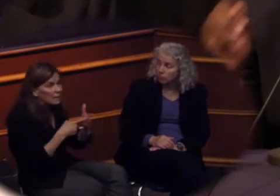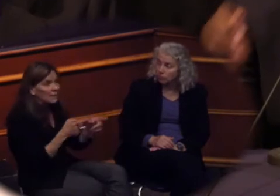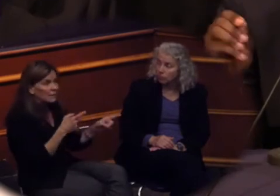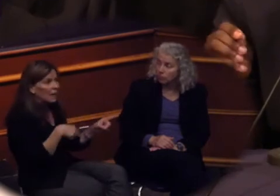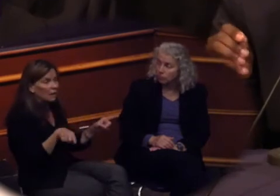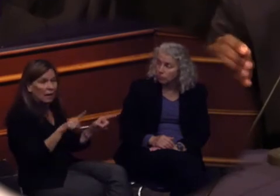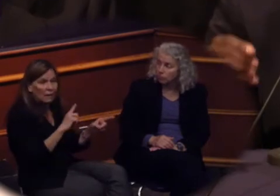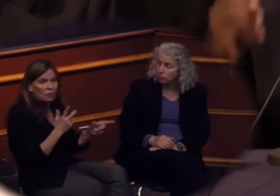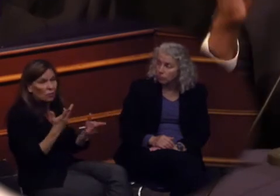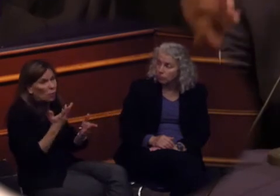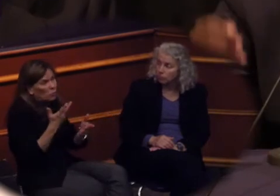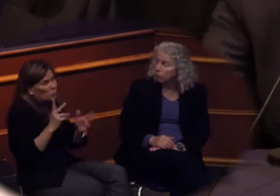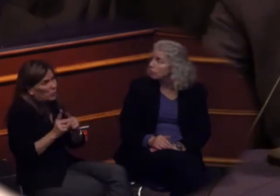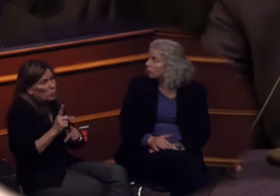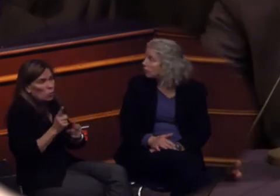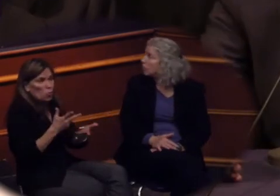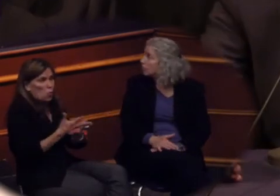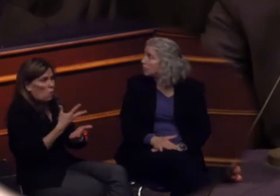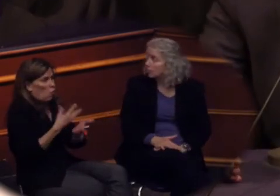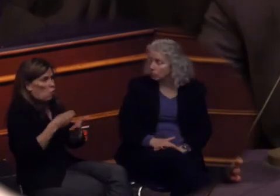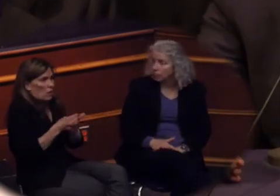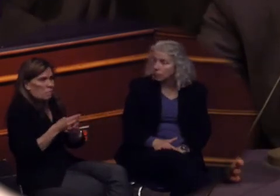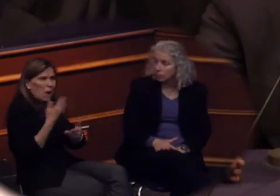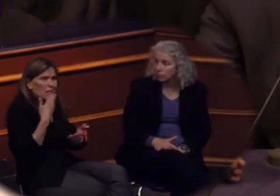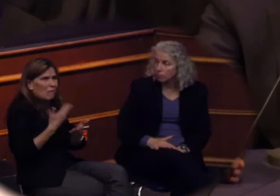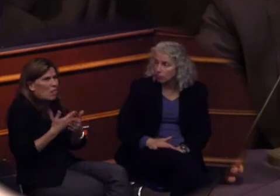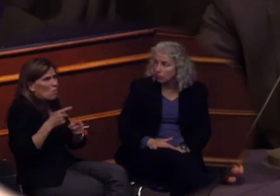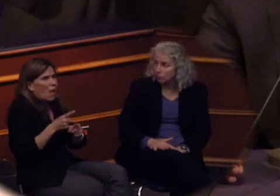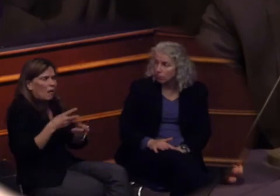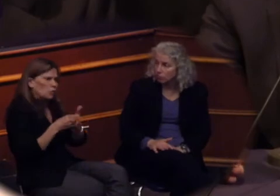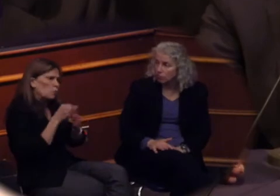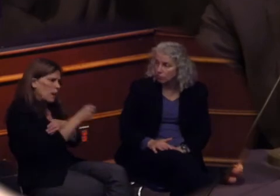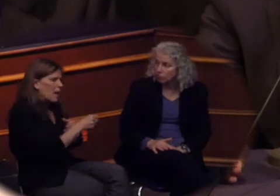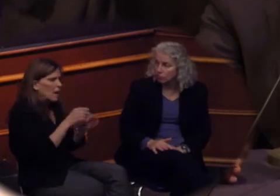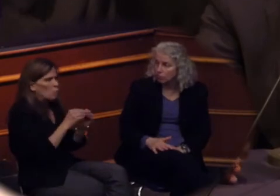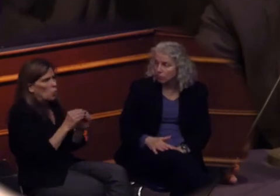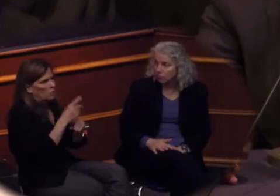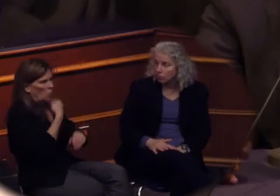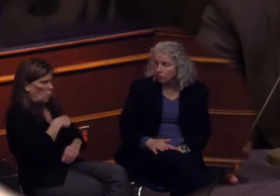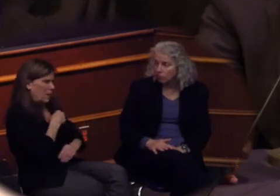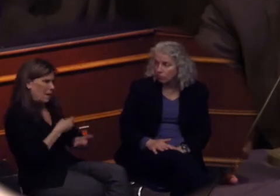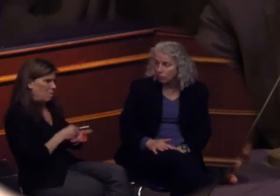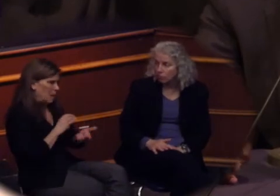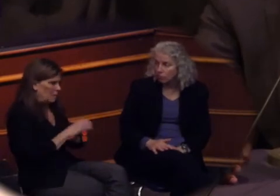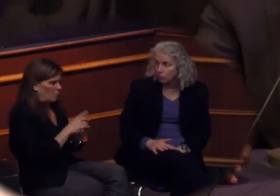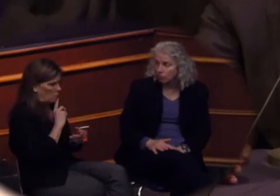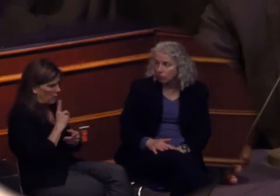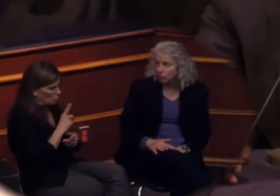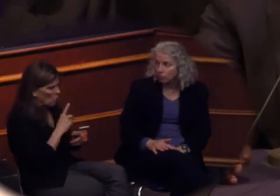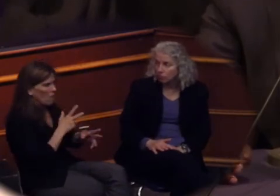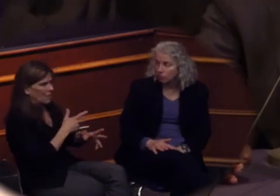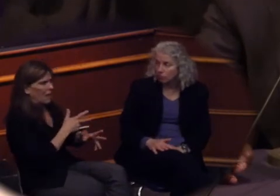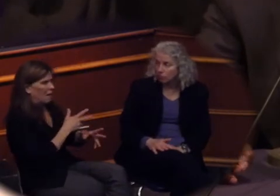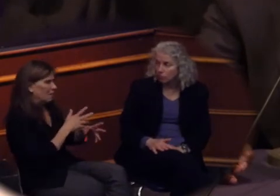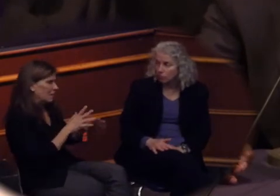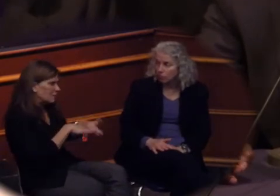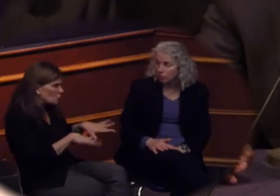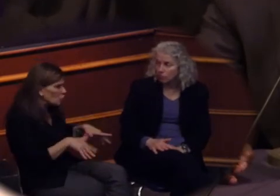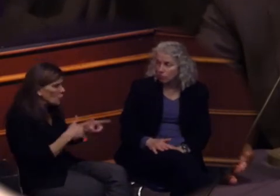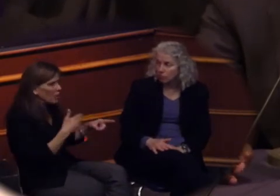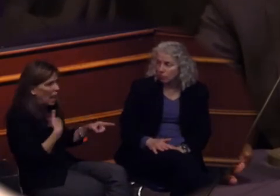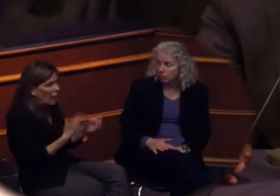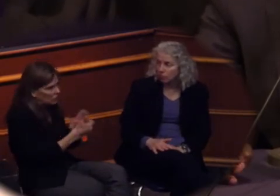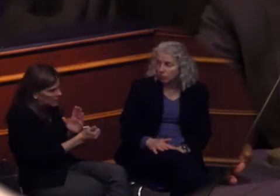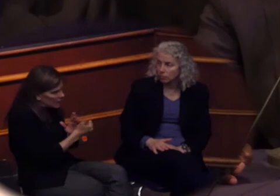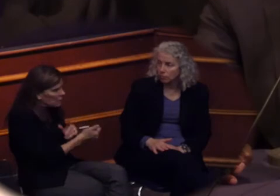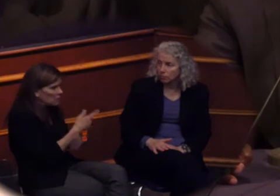really well in this economy to pay more in taxes so we can make these investments and make sure that our kids have the skill set they need to